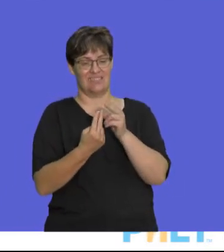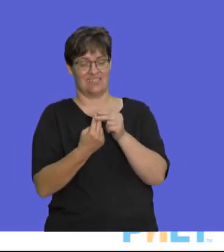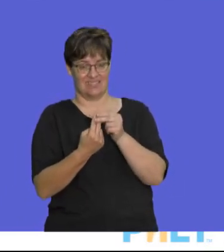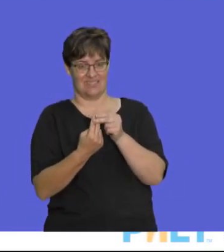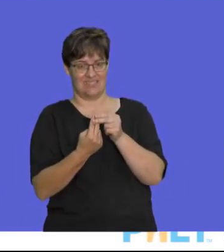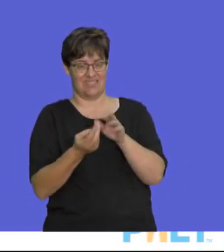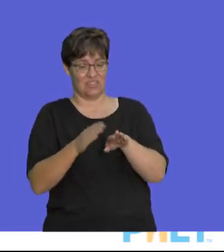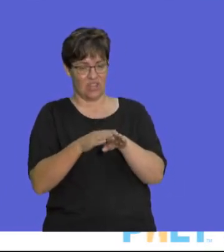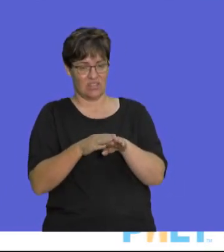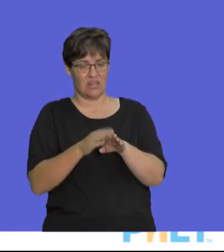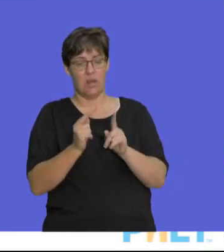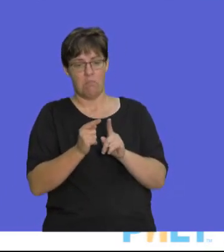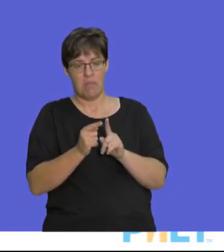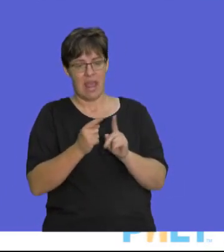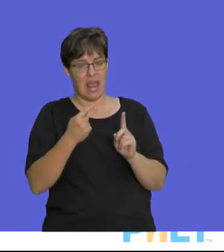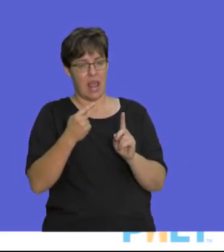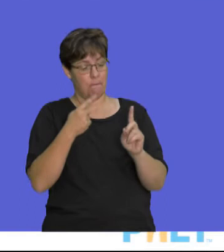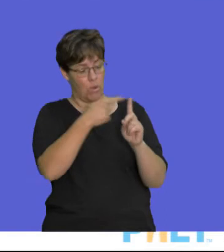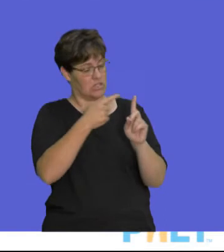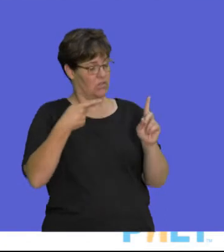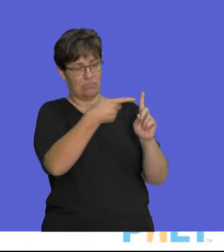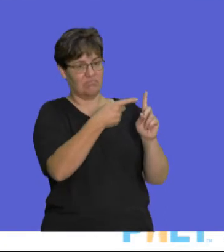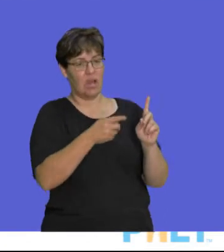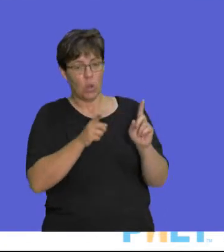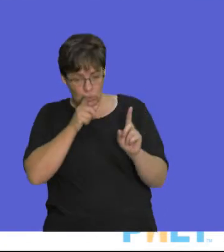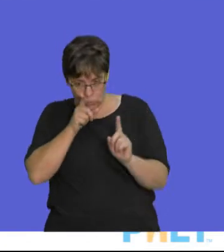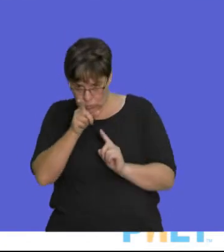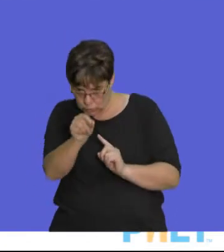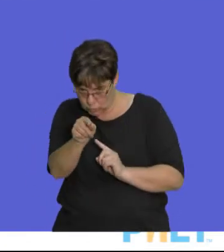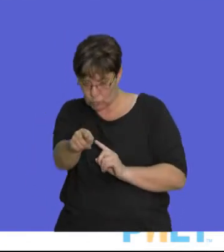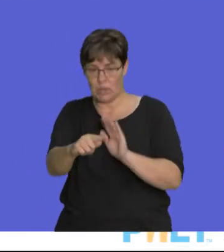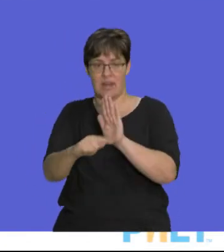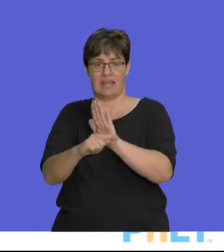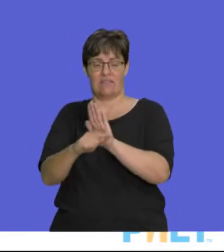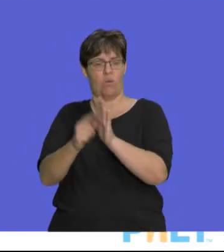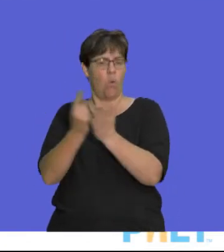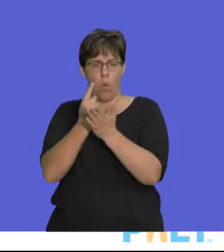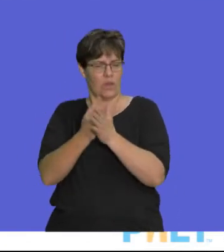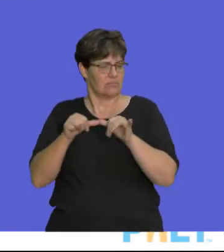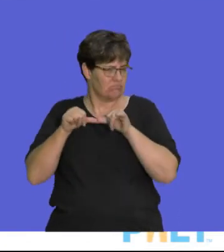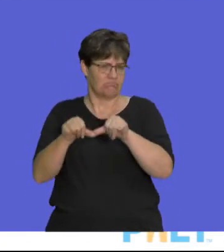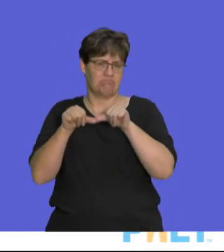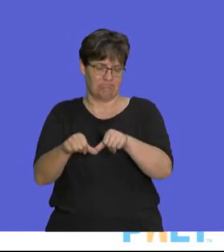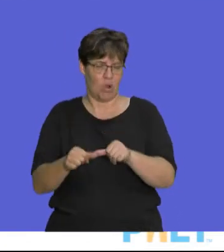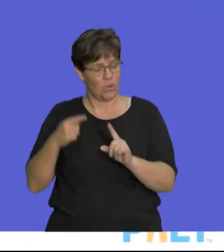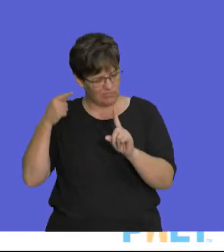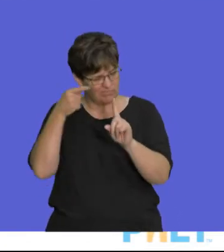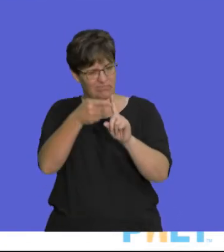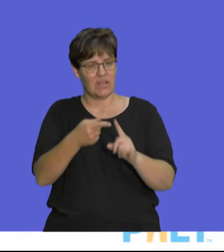negative. Towards the negative, we are consistent with that, right? So this is just a demonstration